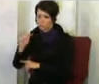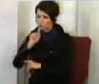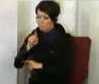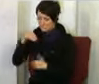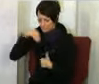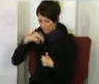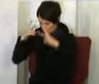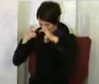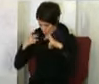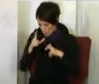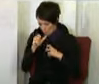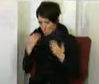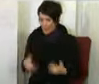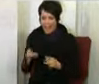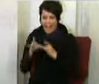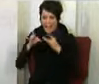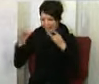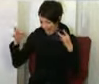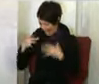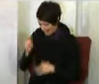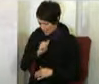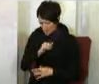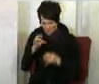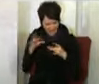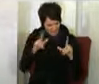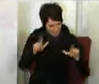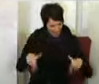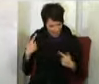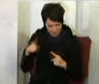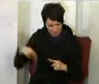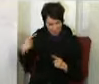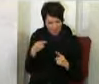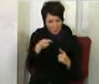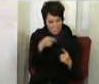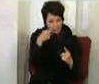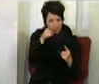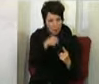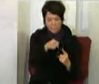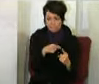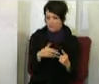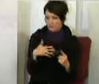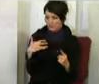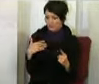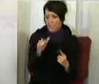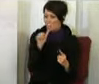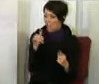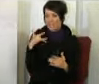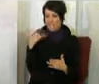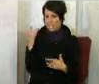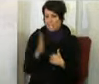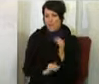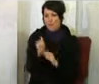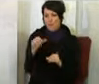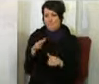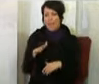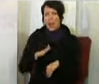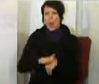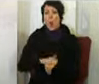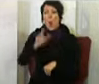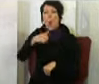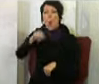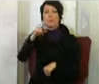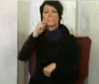was. I hated the person I was. I hated the way my life had been up until that point, and not feeling comfortable enough in my own skin to